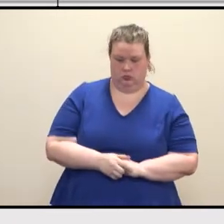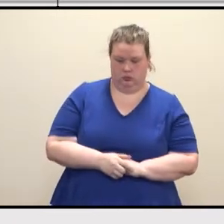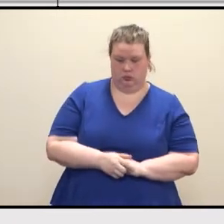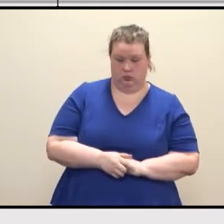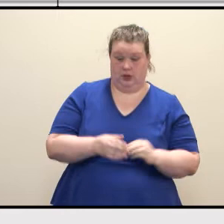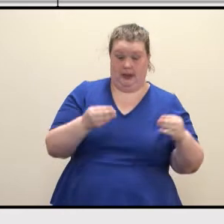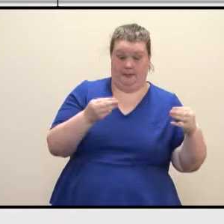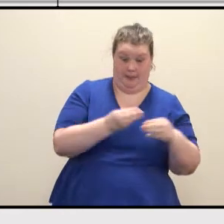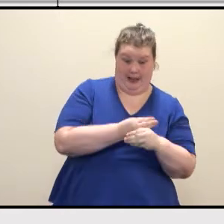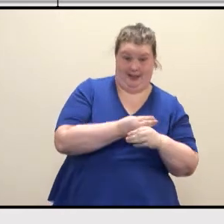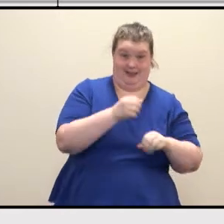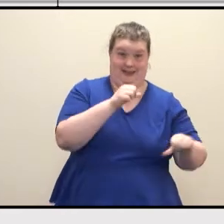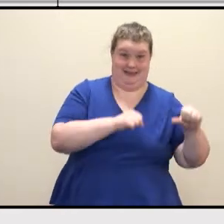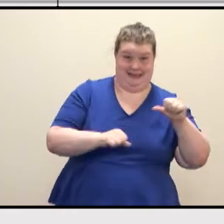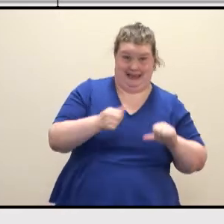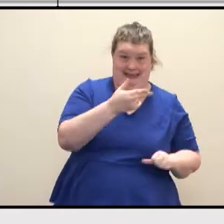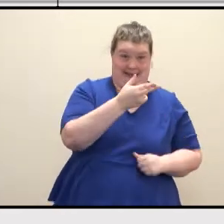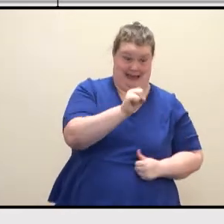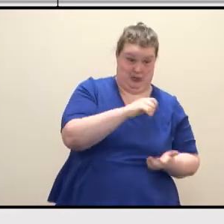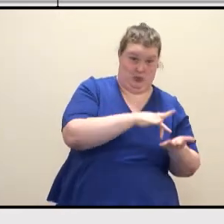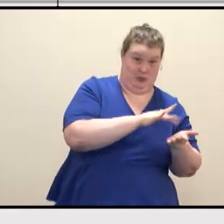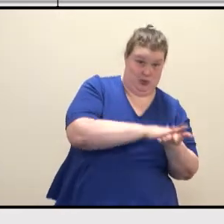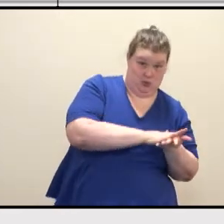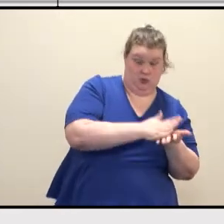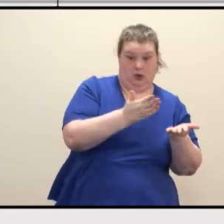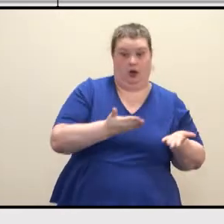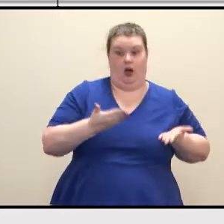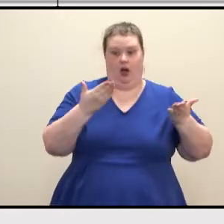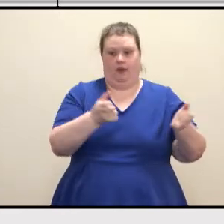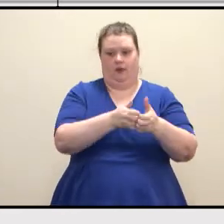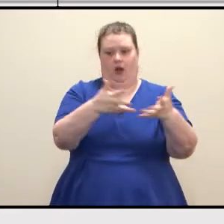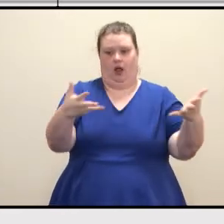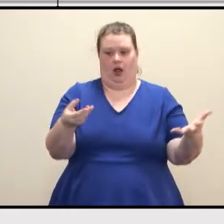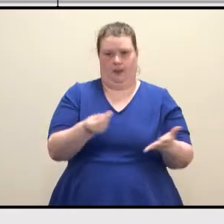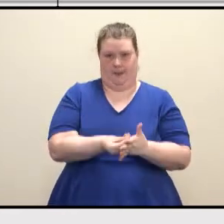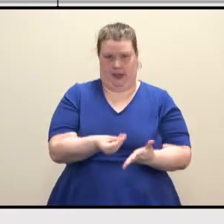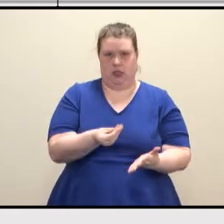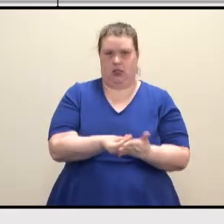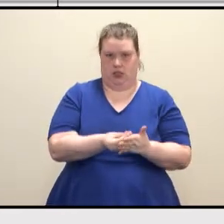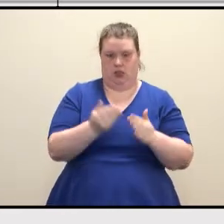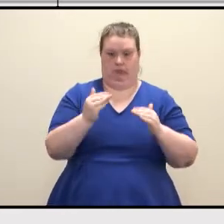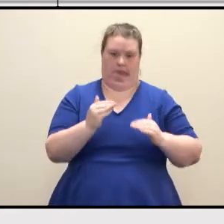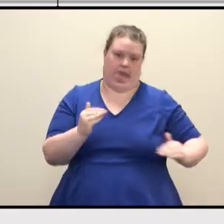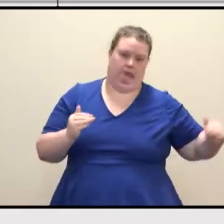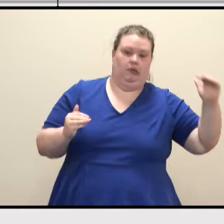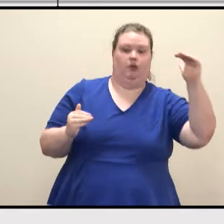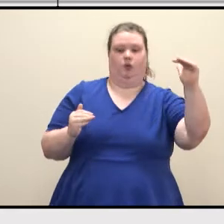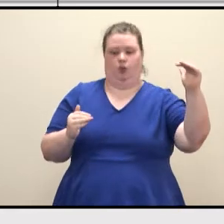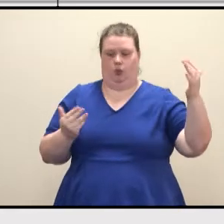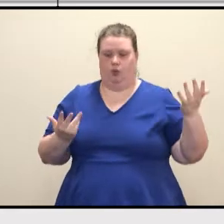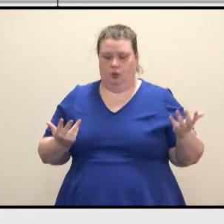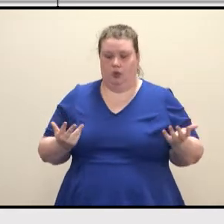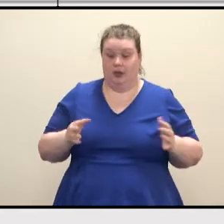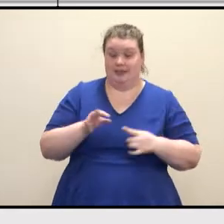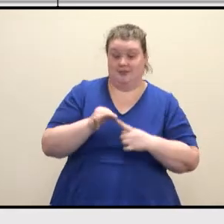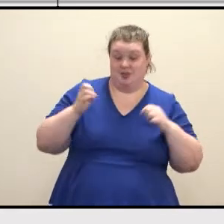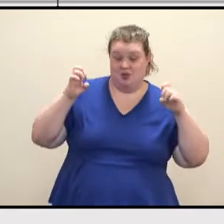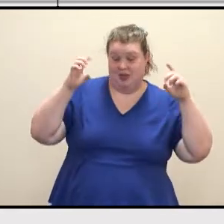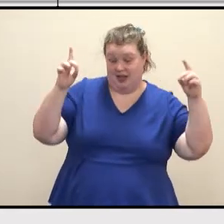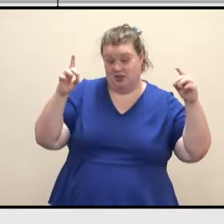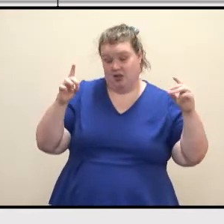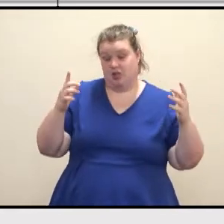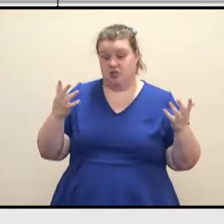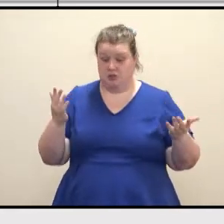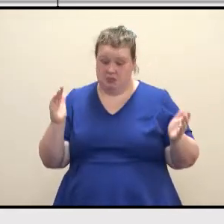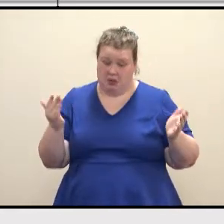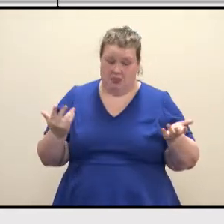secondary math and science, you offer a lot for that particular stipend. You can see there for your special education where